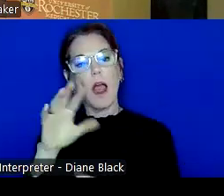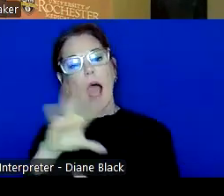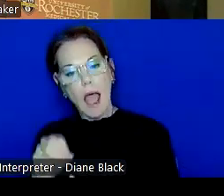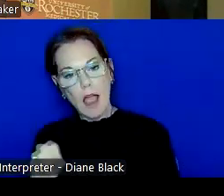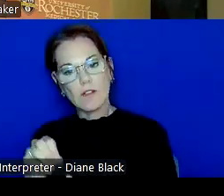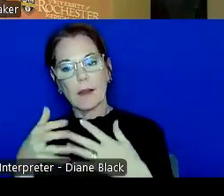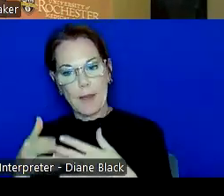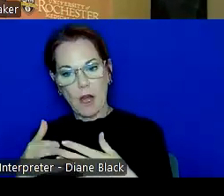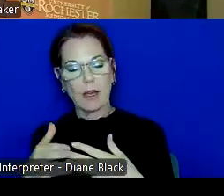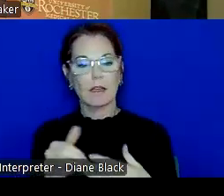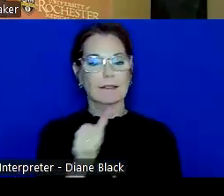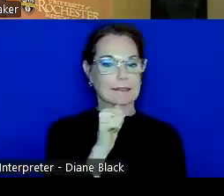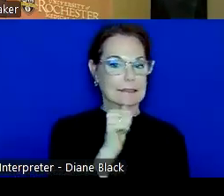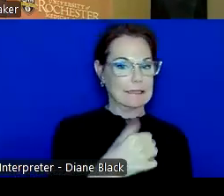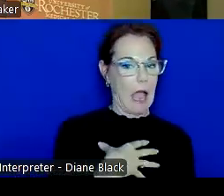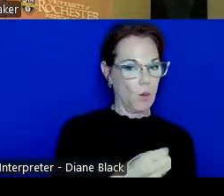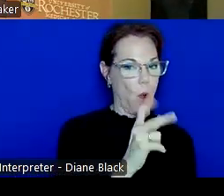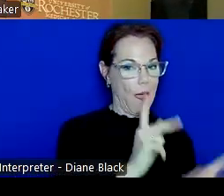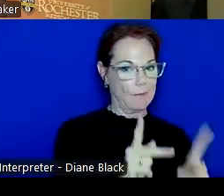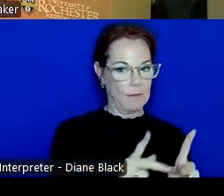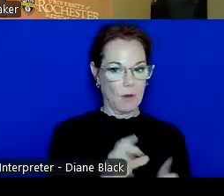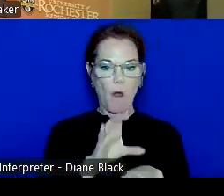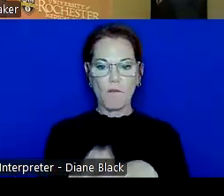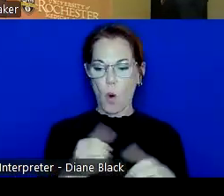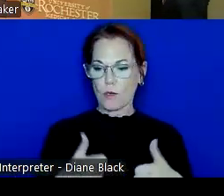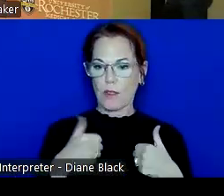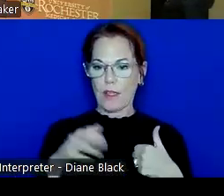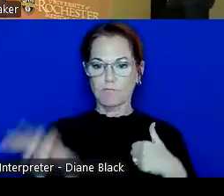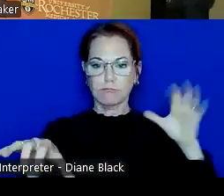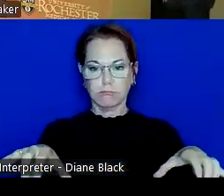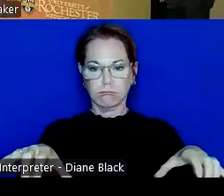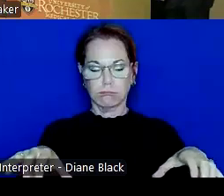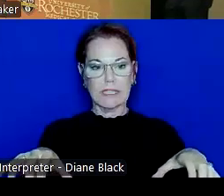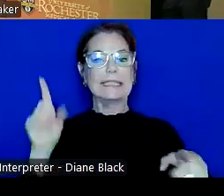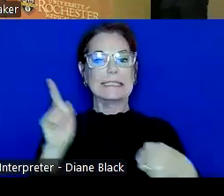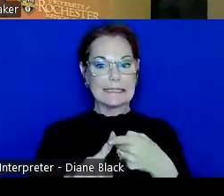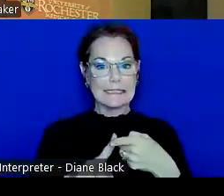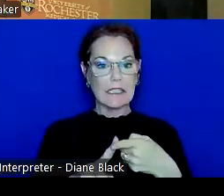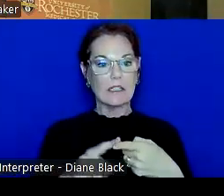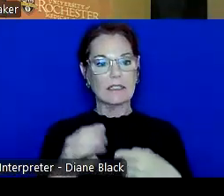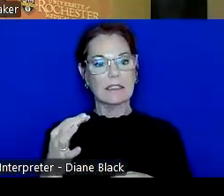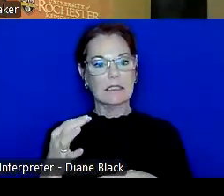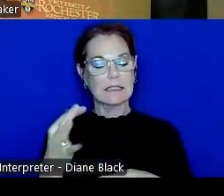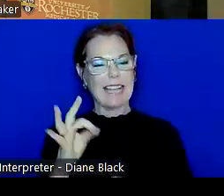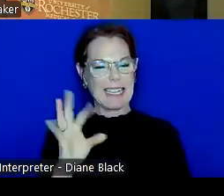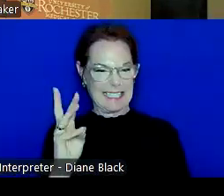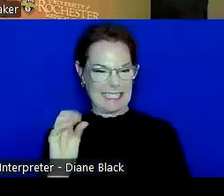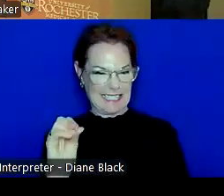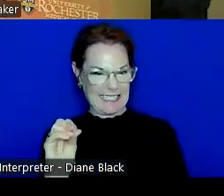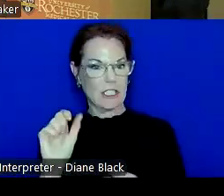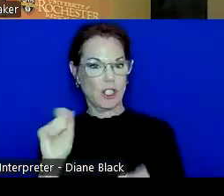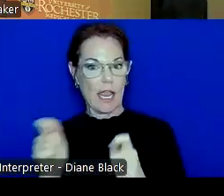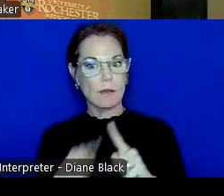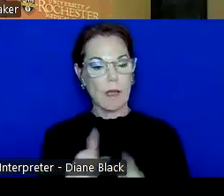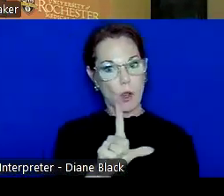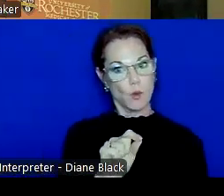non-white folks were forced to live. This didn't change until the late 1960s, but when you look at this map from 2010, looking at today,